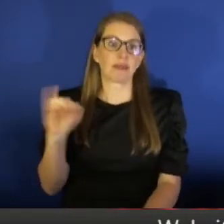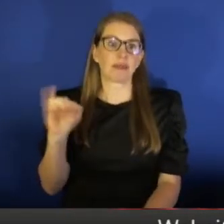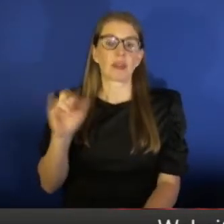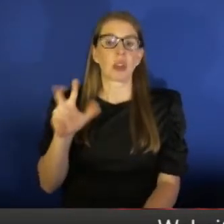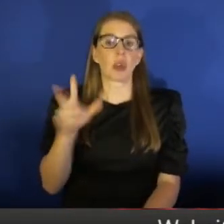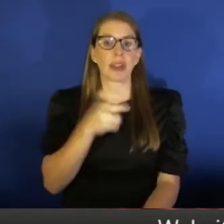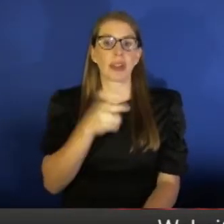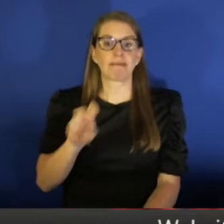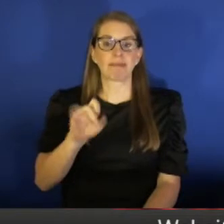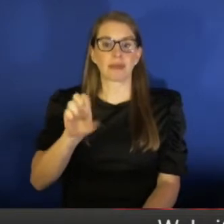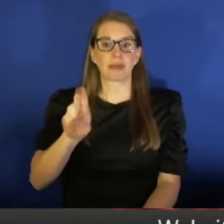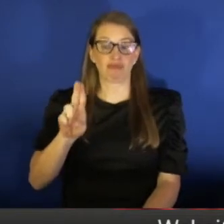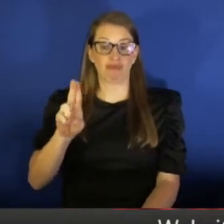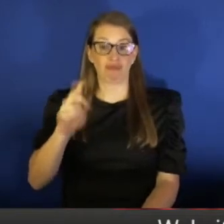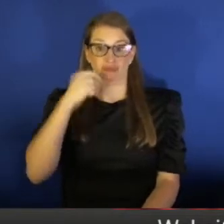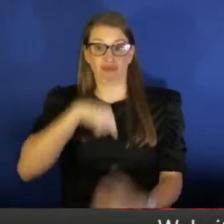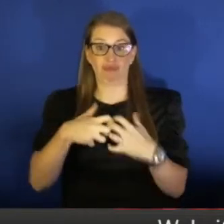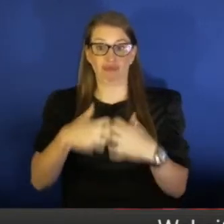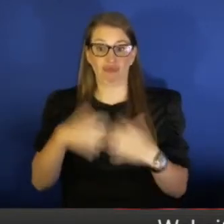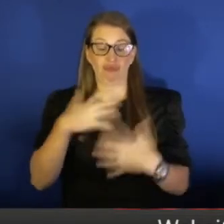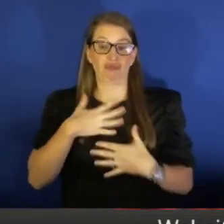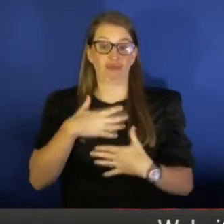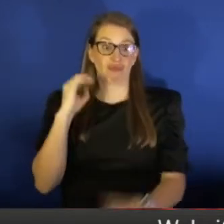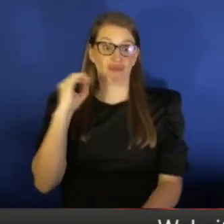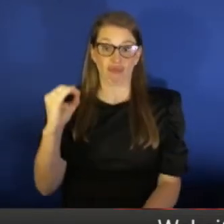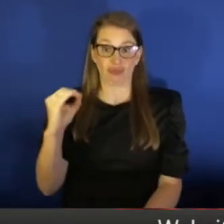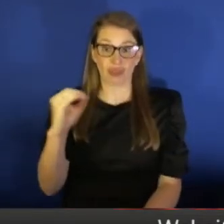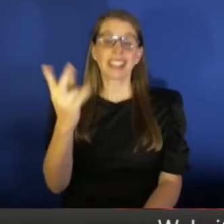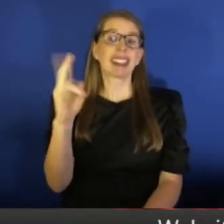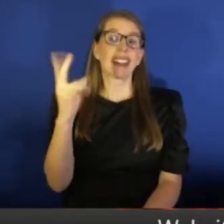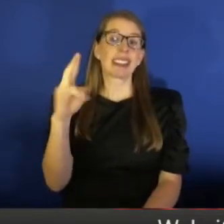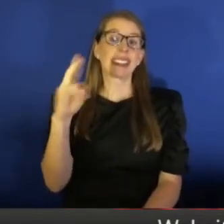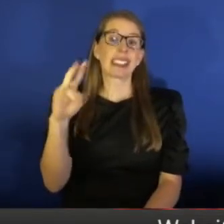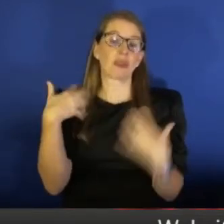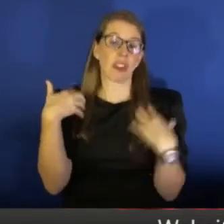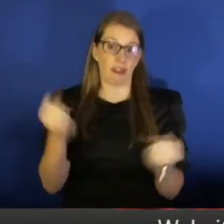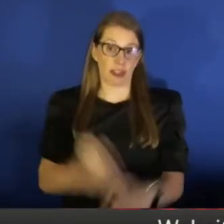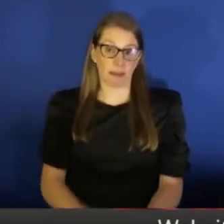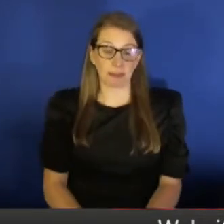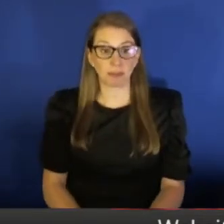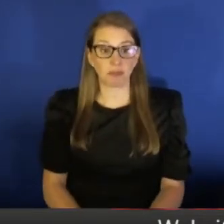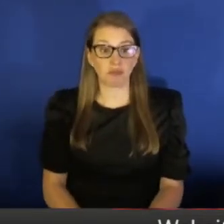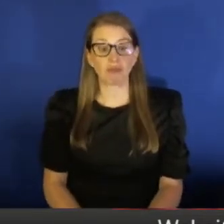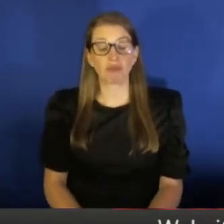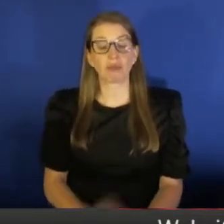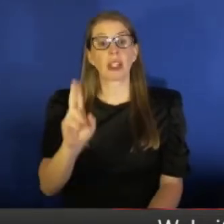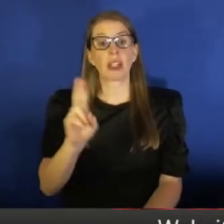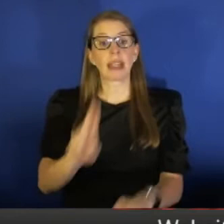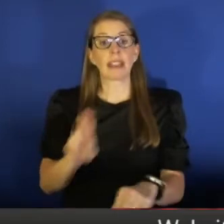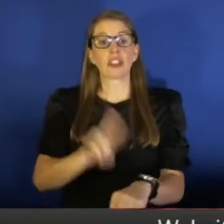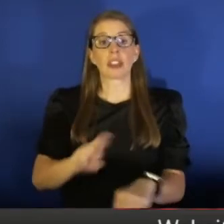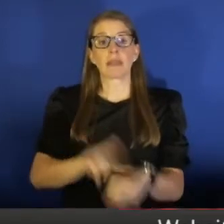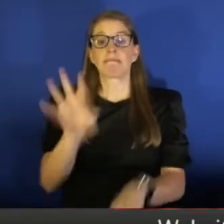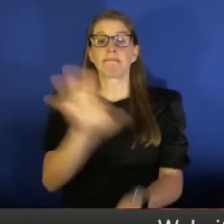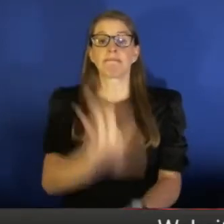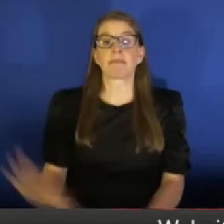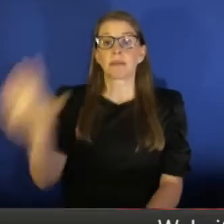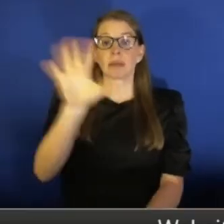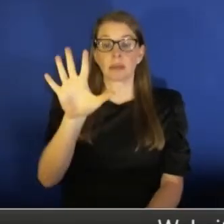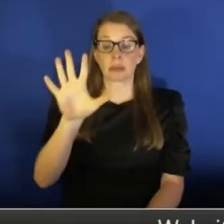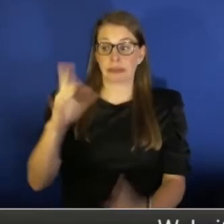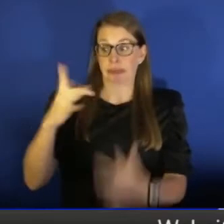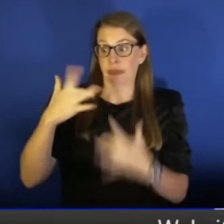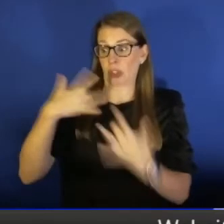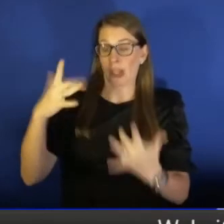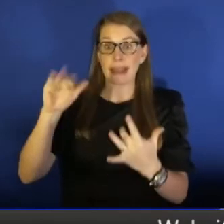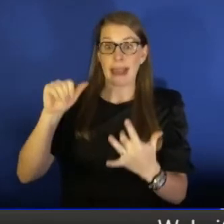none on the ventilator right now, still 17 in that recovery period. And again, around the nation, we know that trends of cases have increased, and